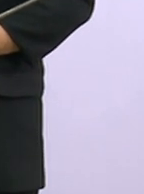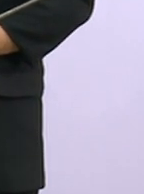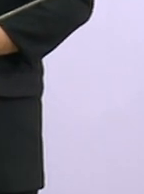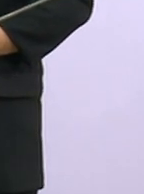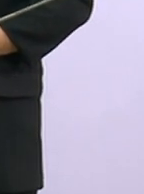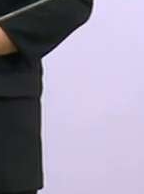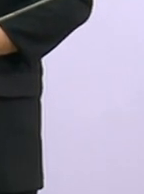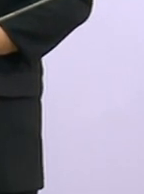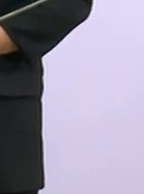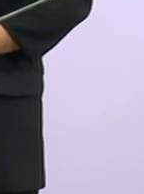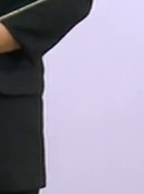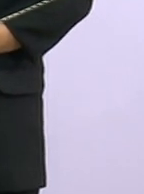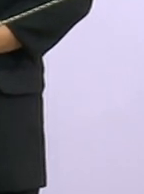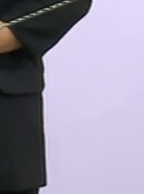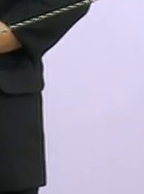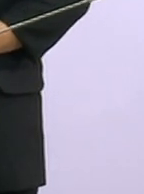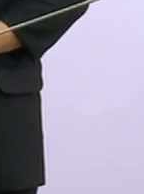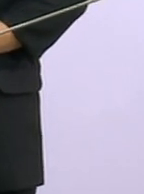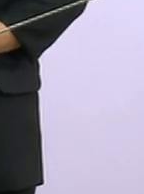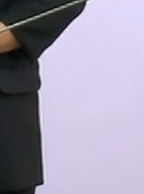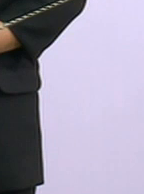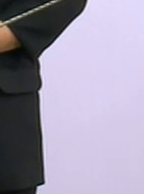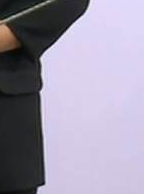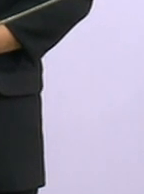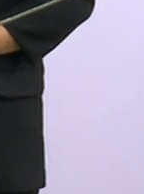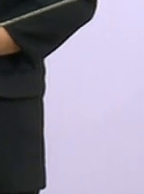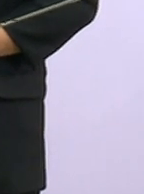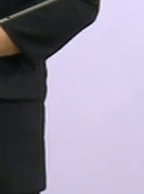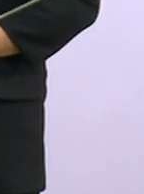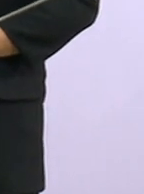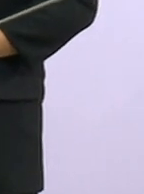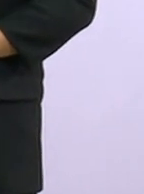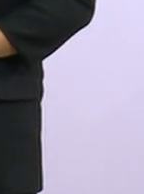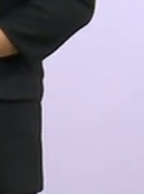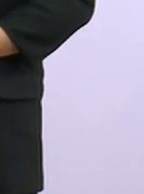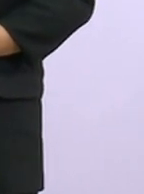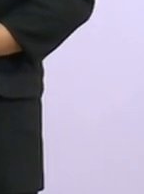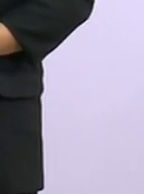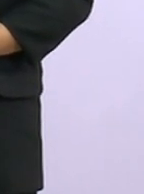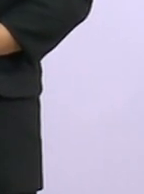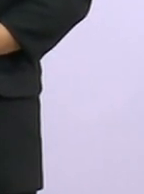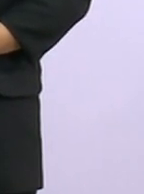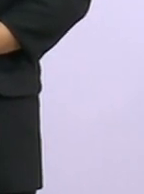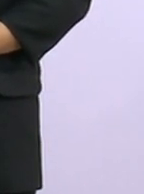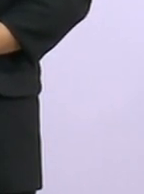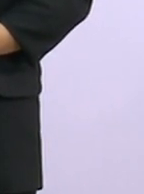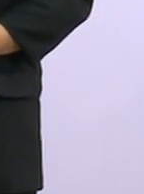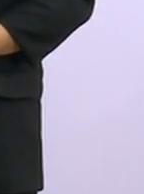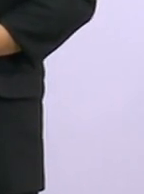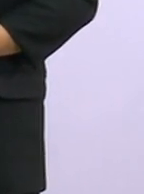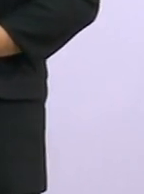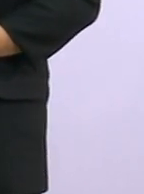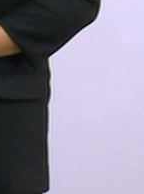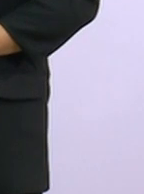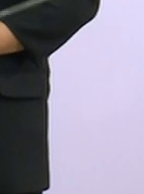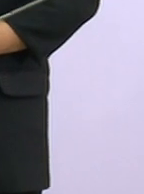The idiom takes its origin from ball games. And the meaning of the idiom is to keep